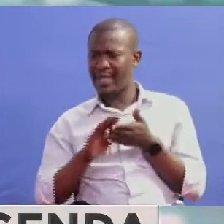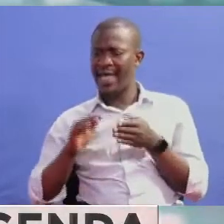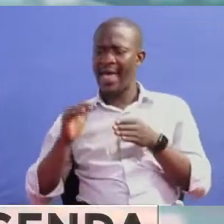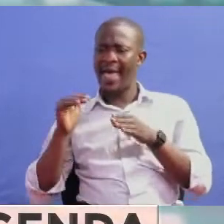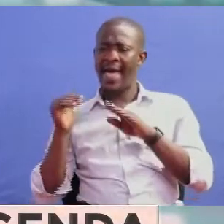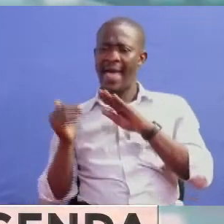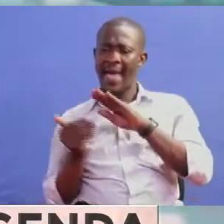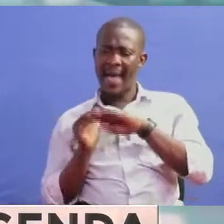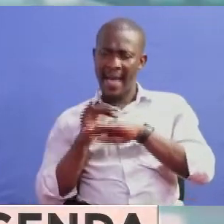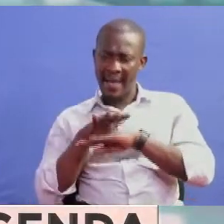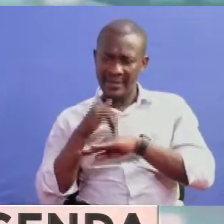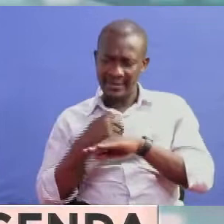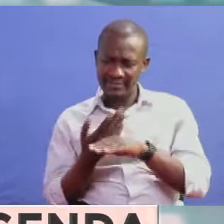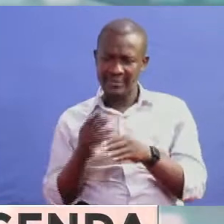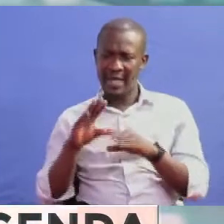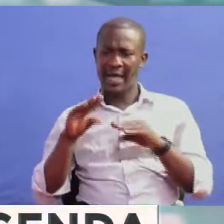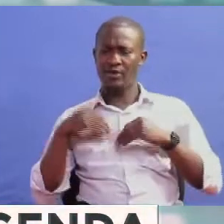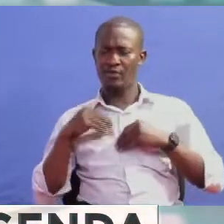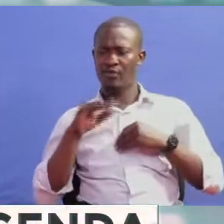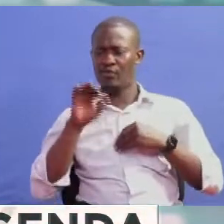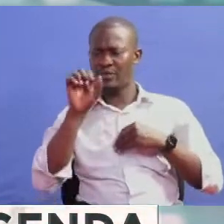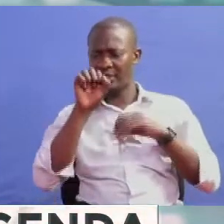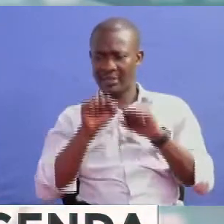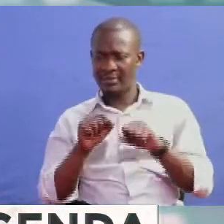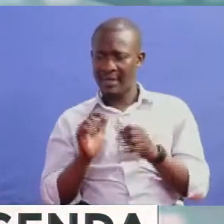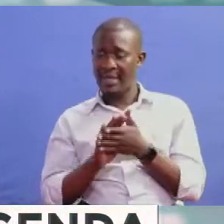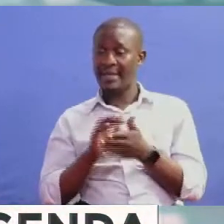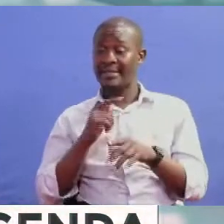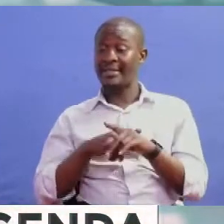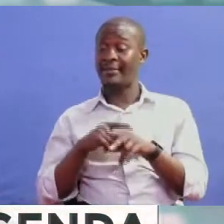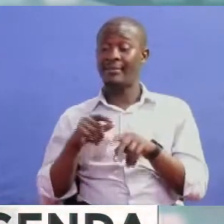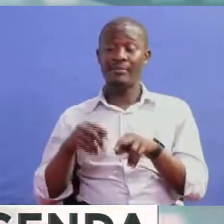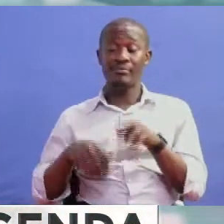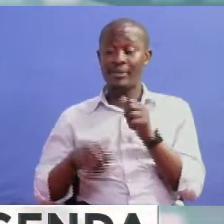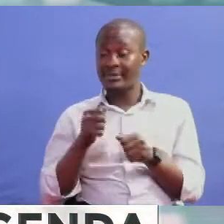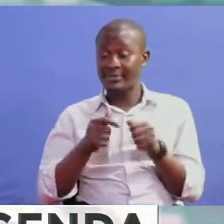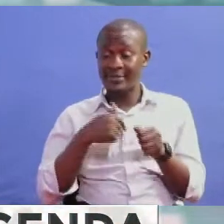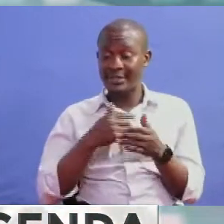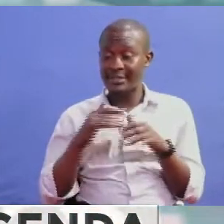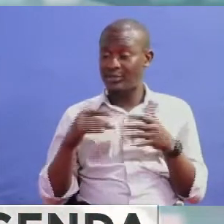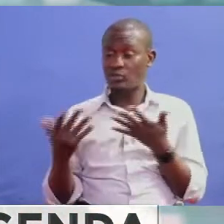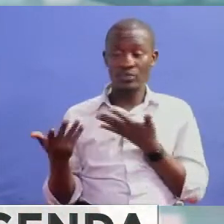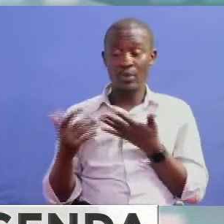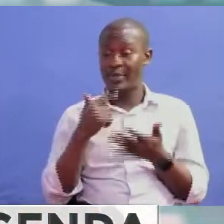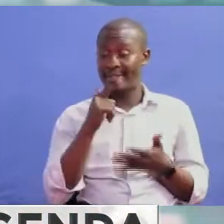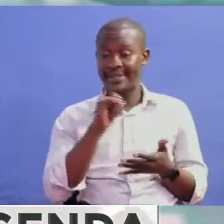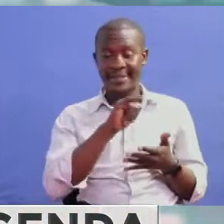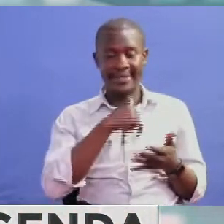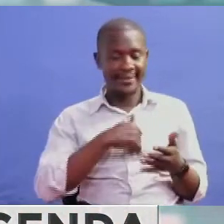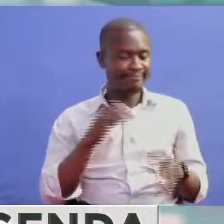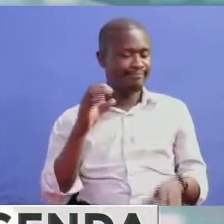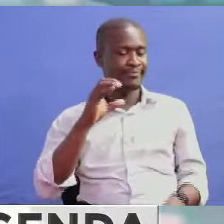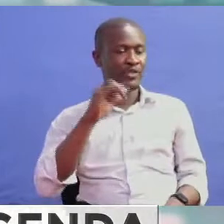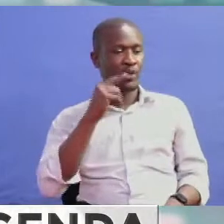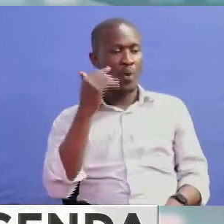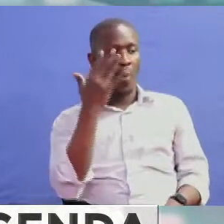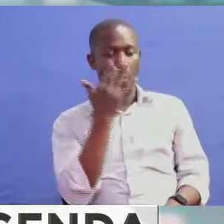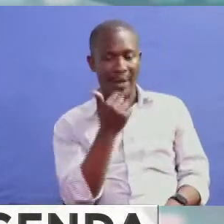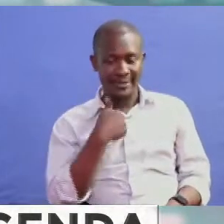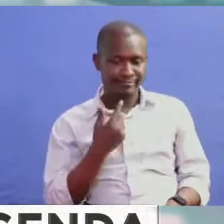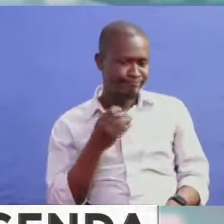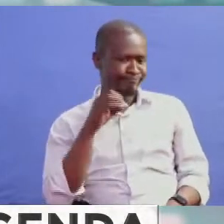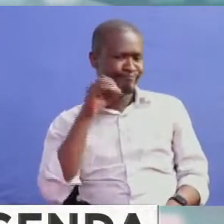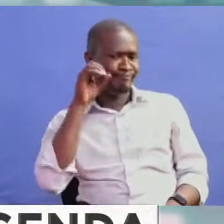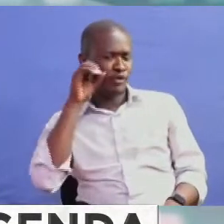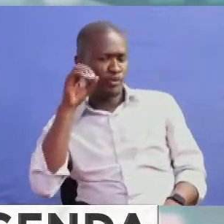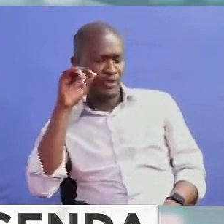of your system. You make sure that as they run, you don't leave your customers. And this is where we say customers want options.